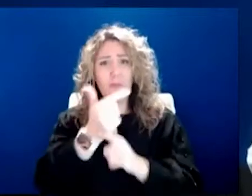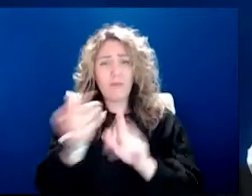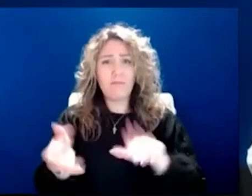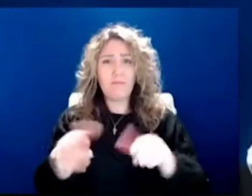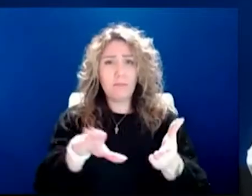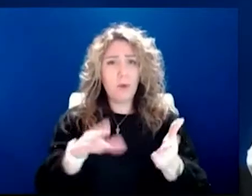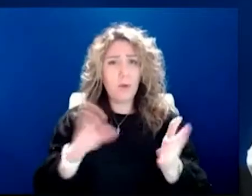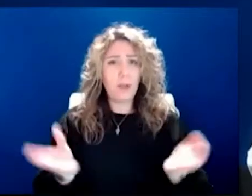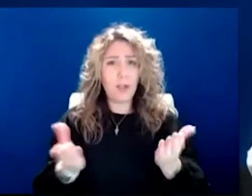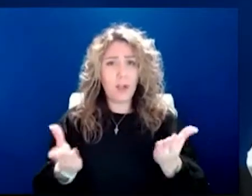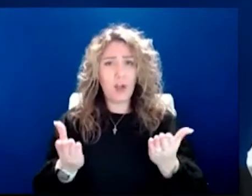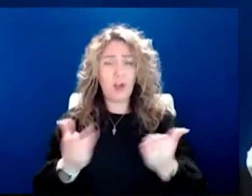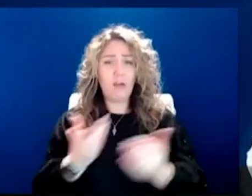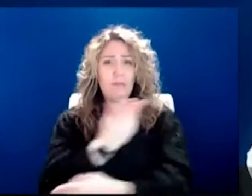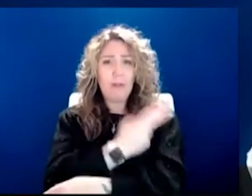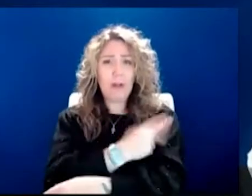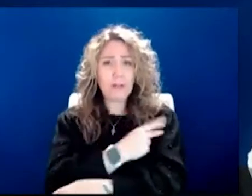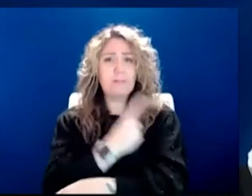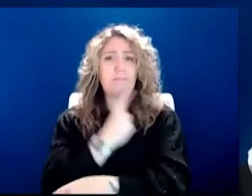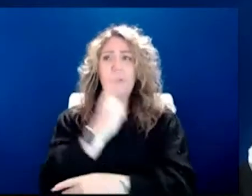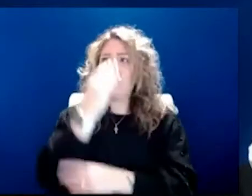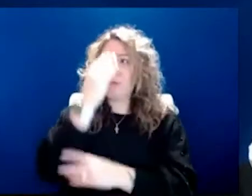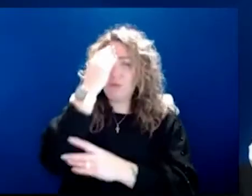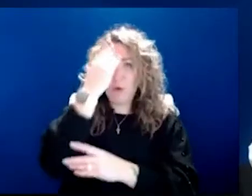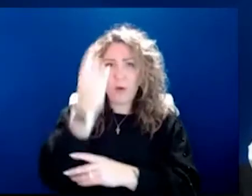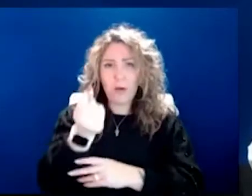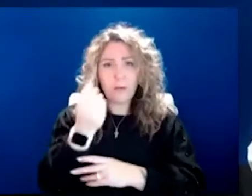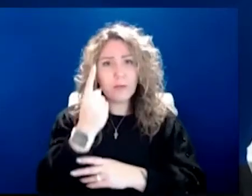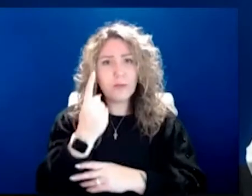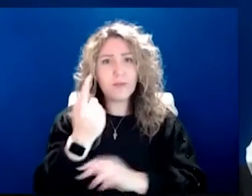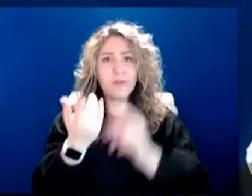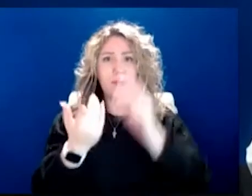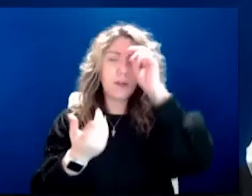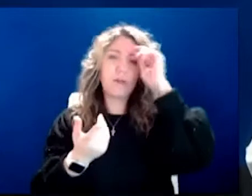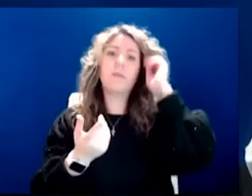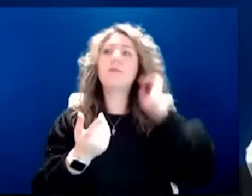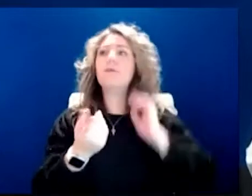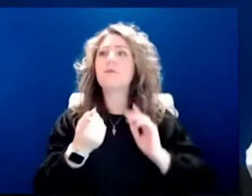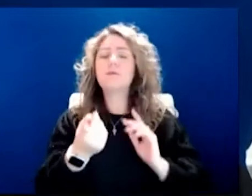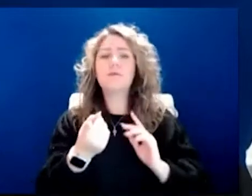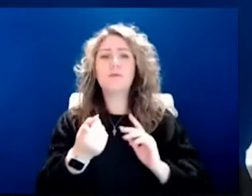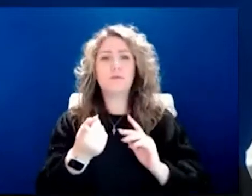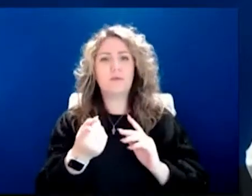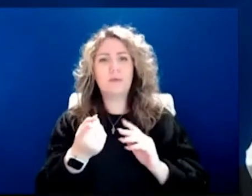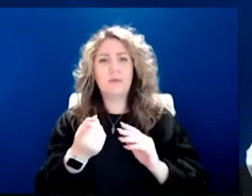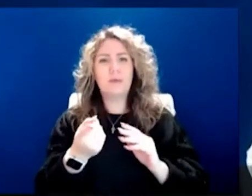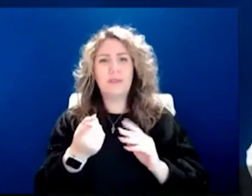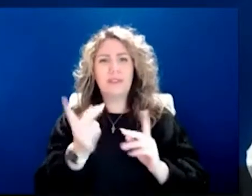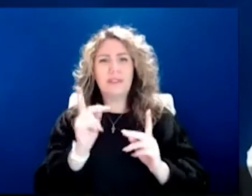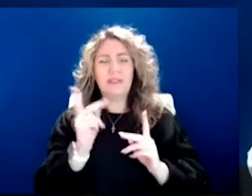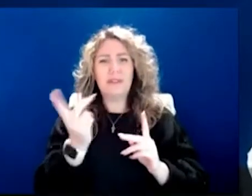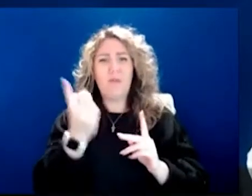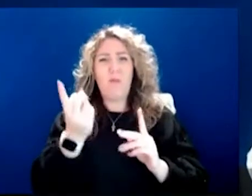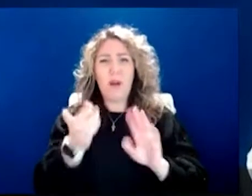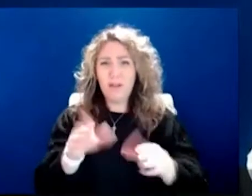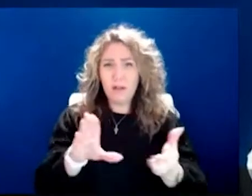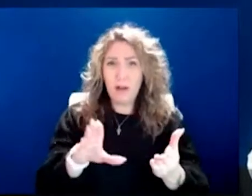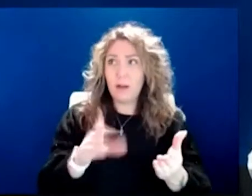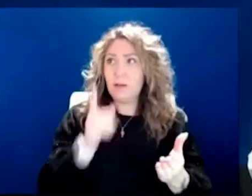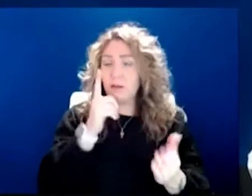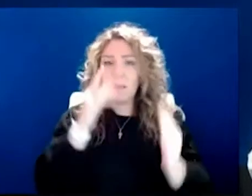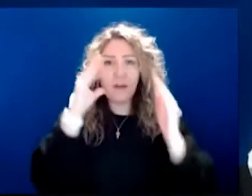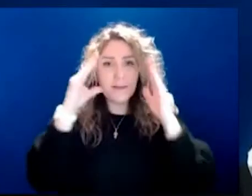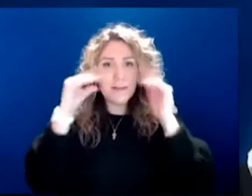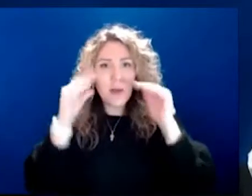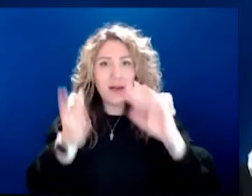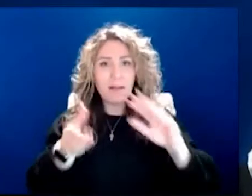and I know how it is to have somebody you lose that you wasn't expecting to lose. And so to have someone that is